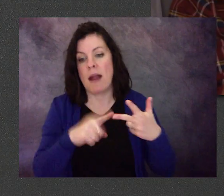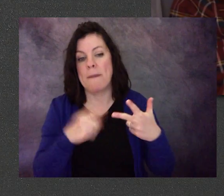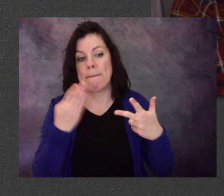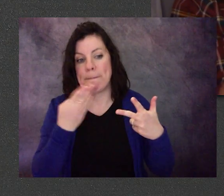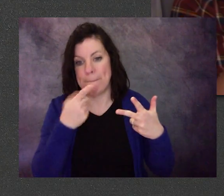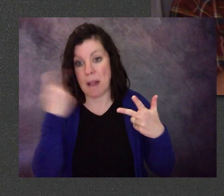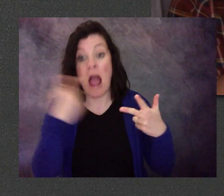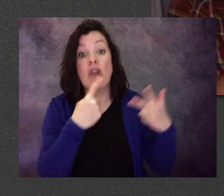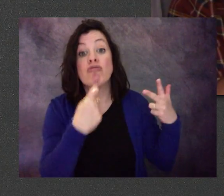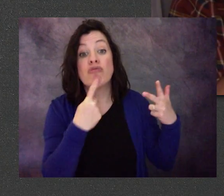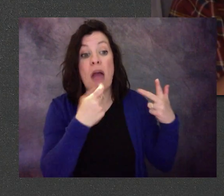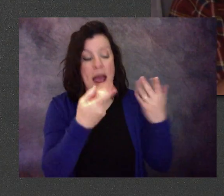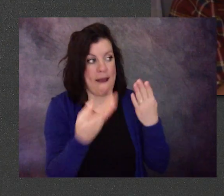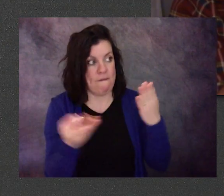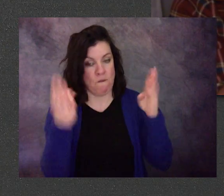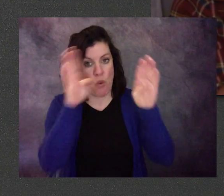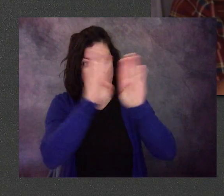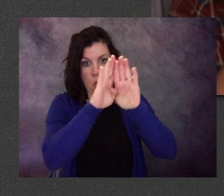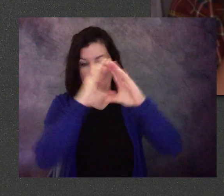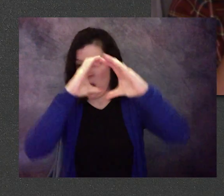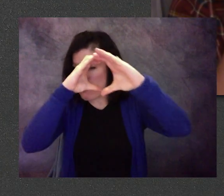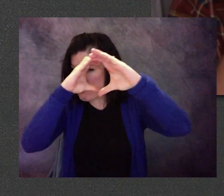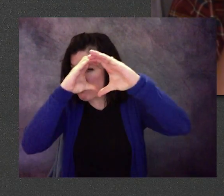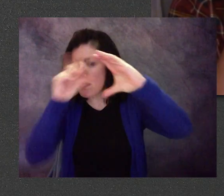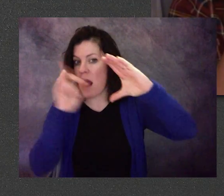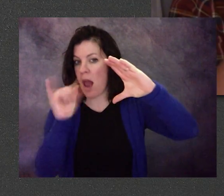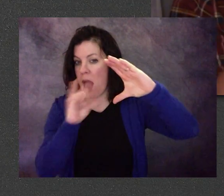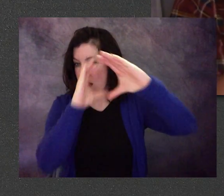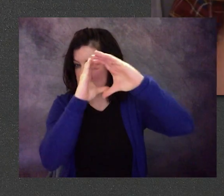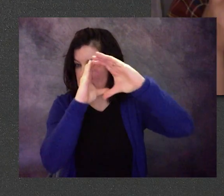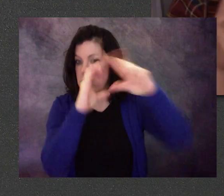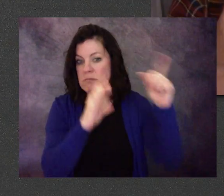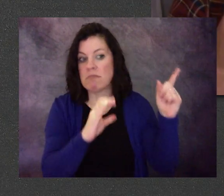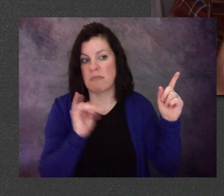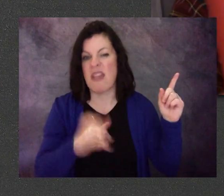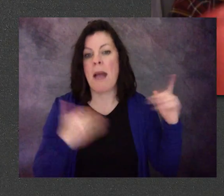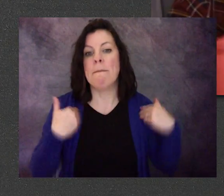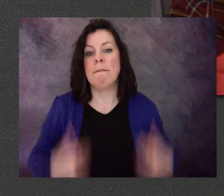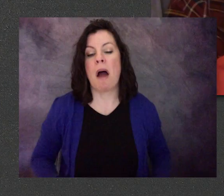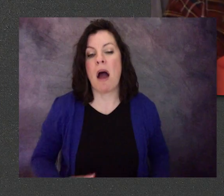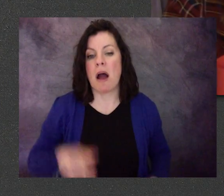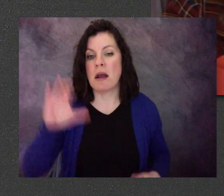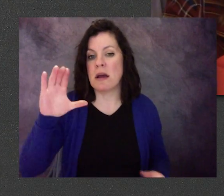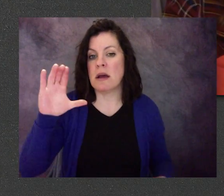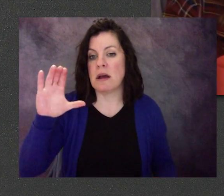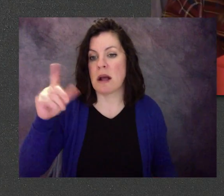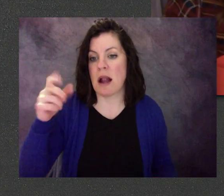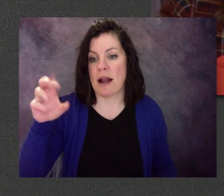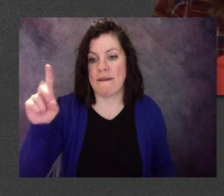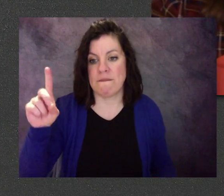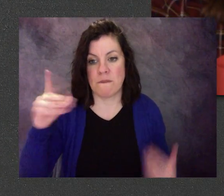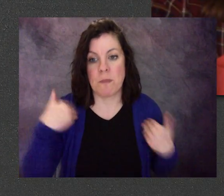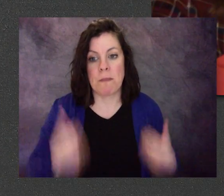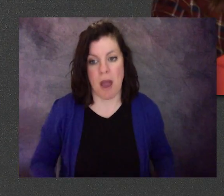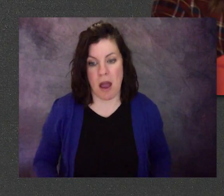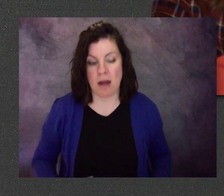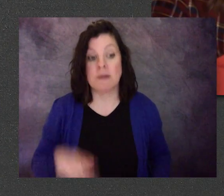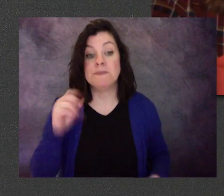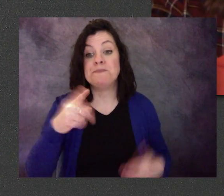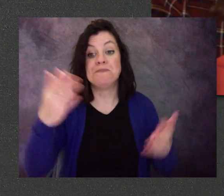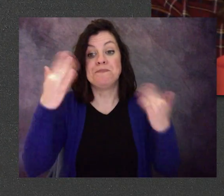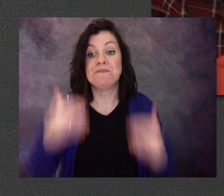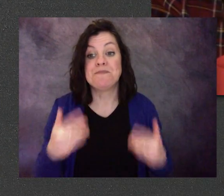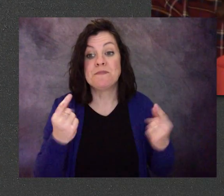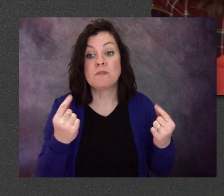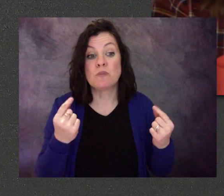a tube just like this. This is going to be the body of our Clifford. So I'm going to have my tube, and the second step is to take a piece of